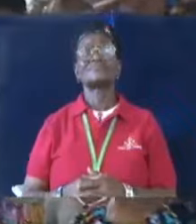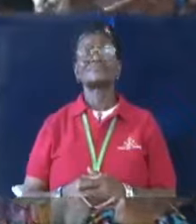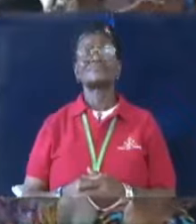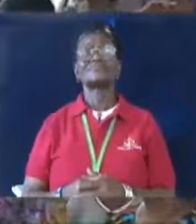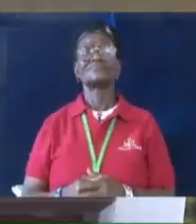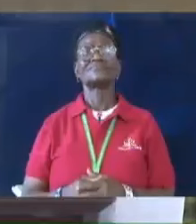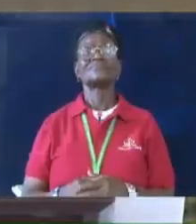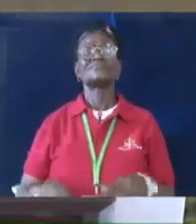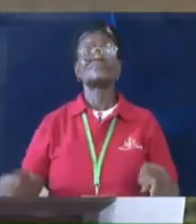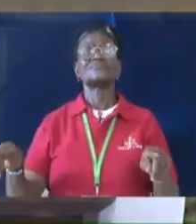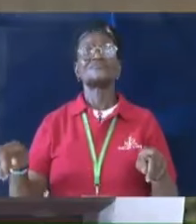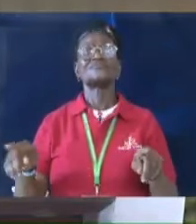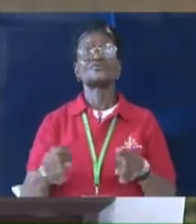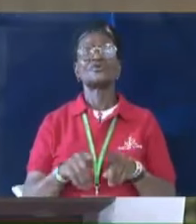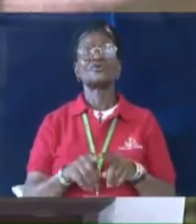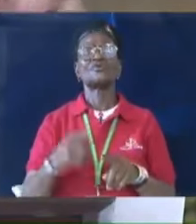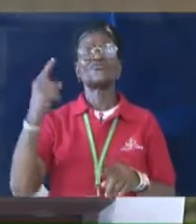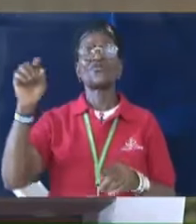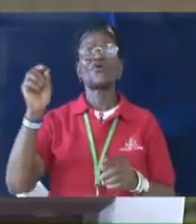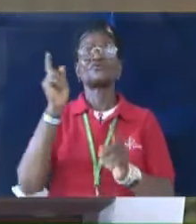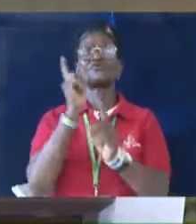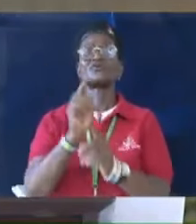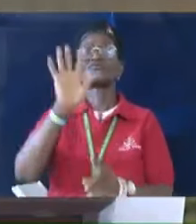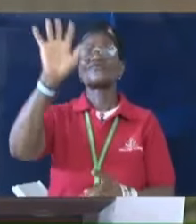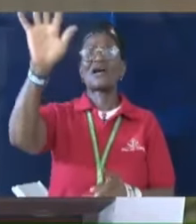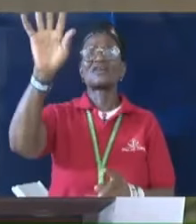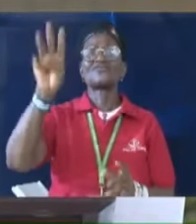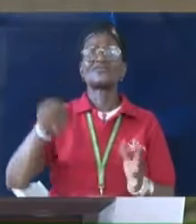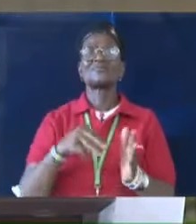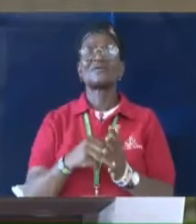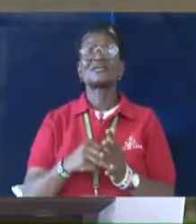So for just 5 minutes,